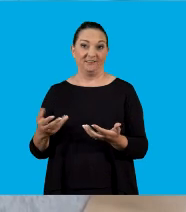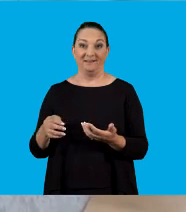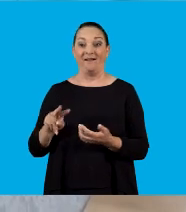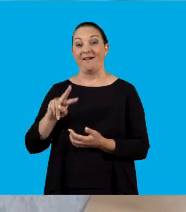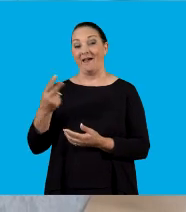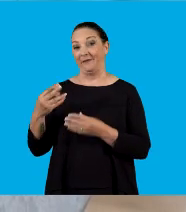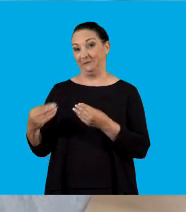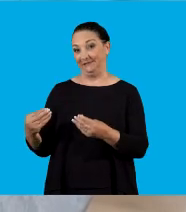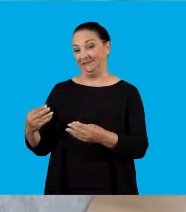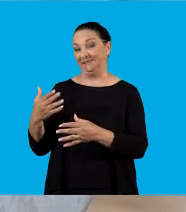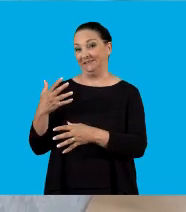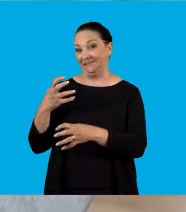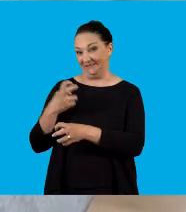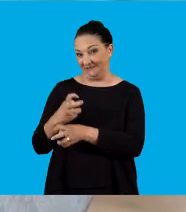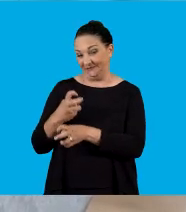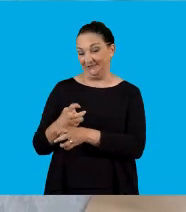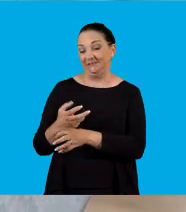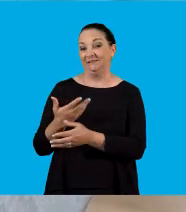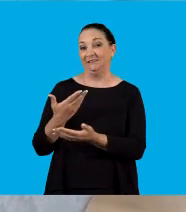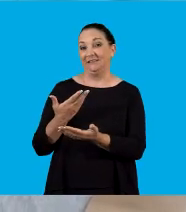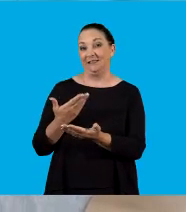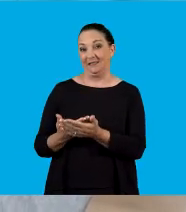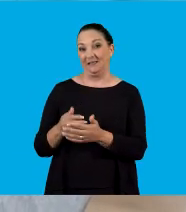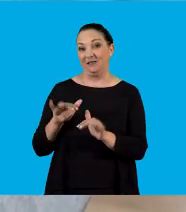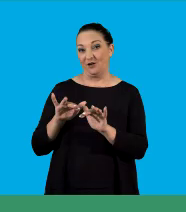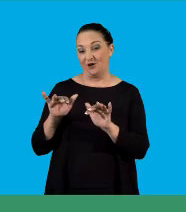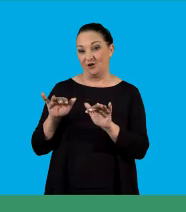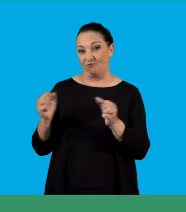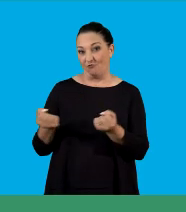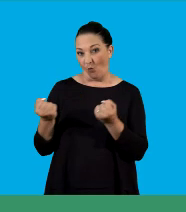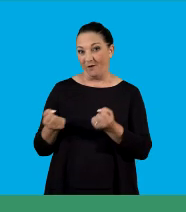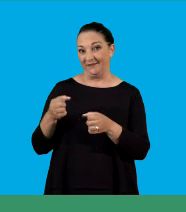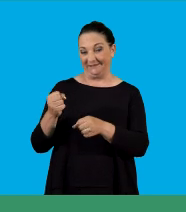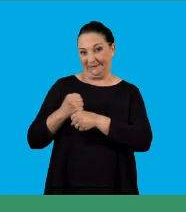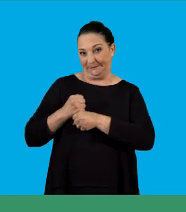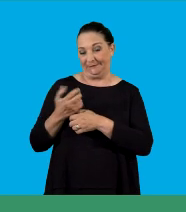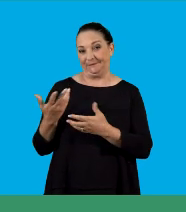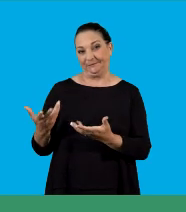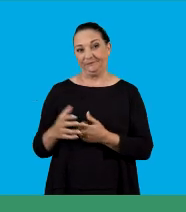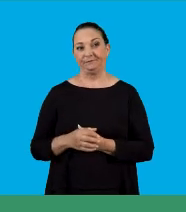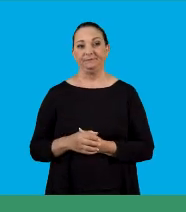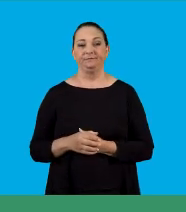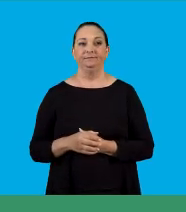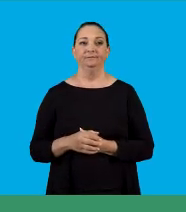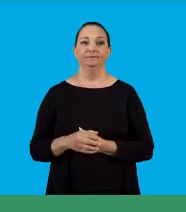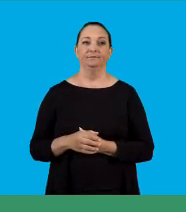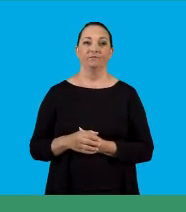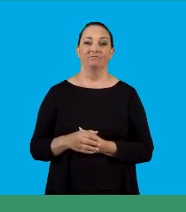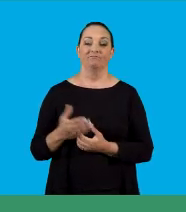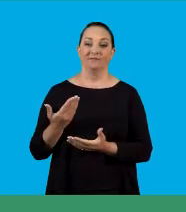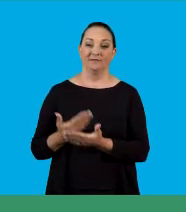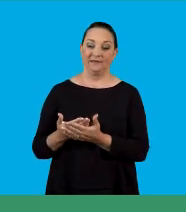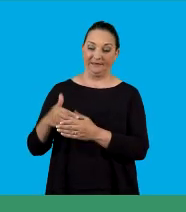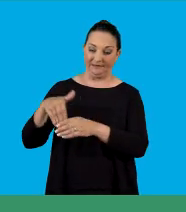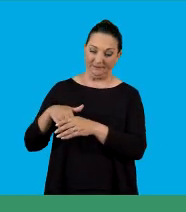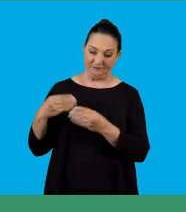that business to retain the skilled workers. Right. However, also it can also create conflict